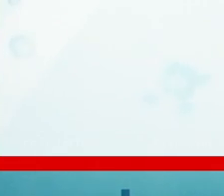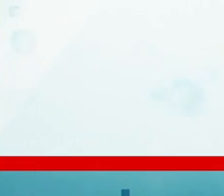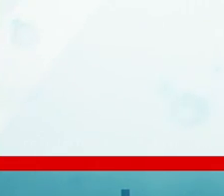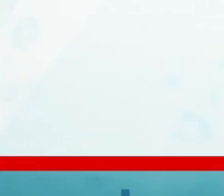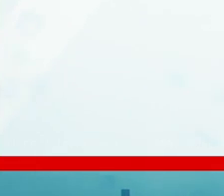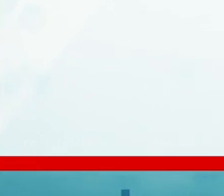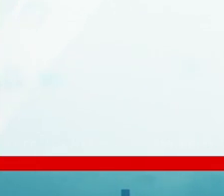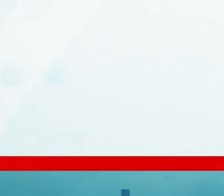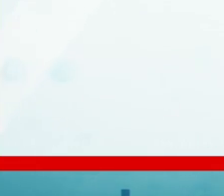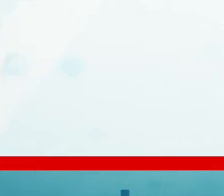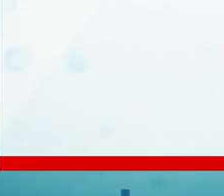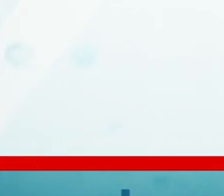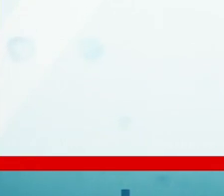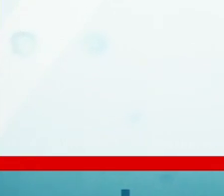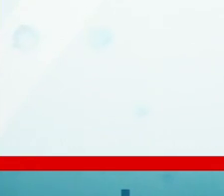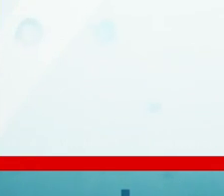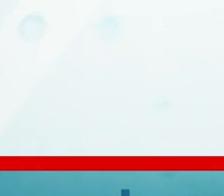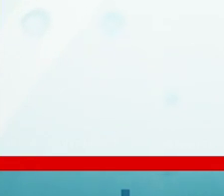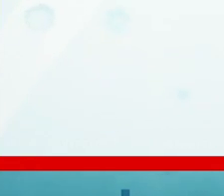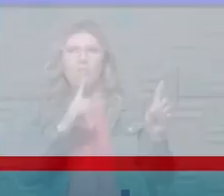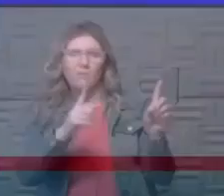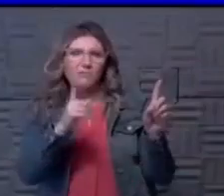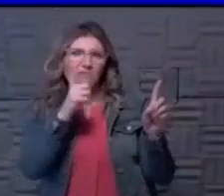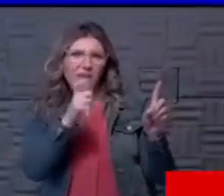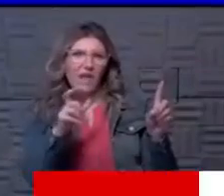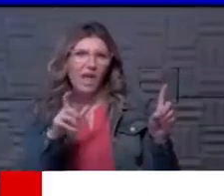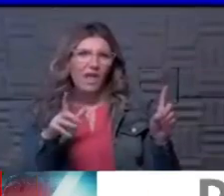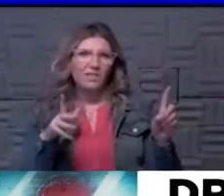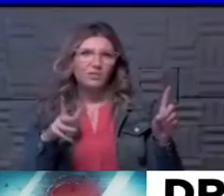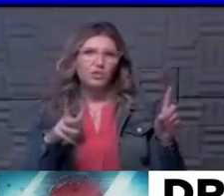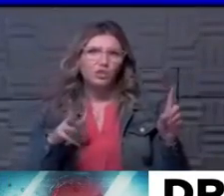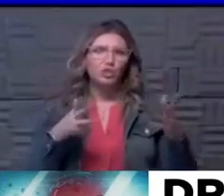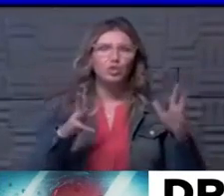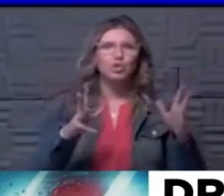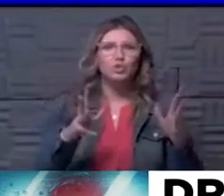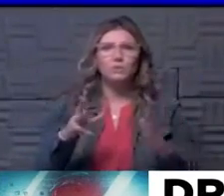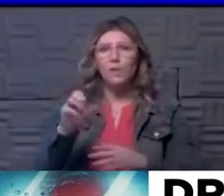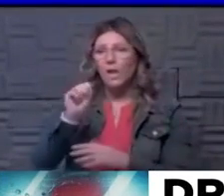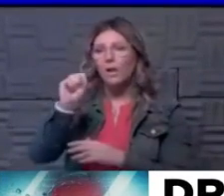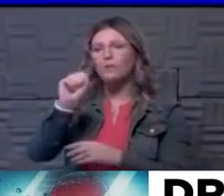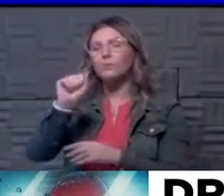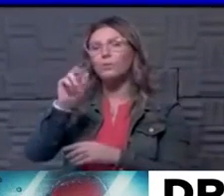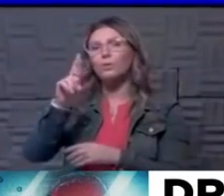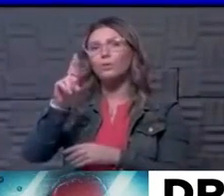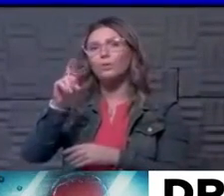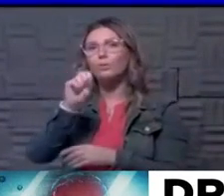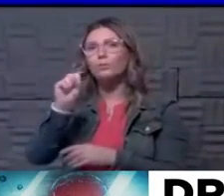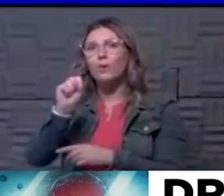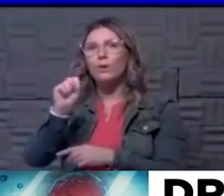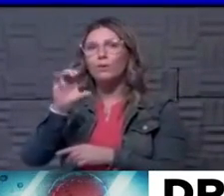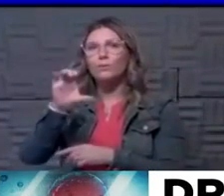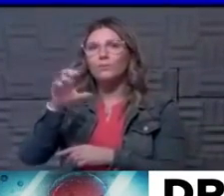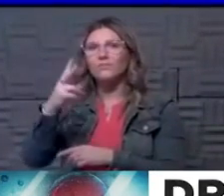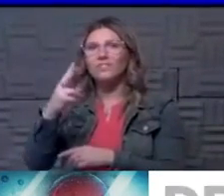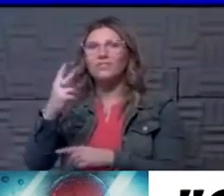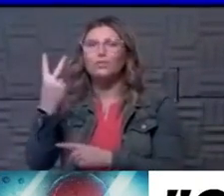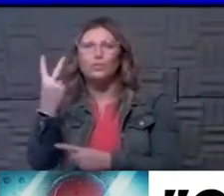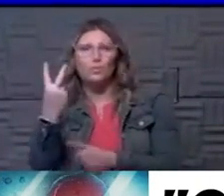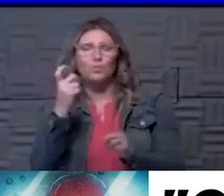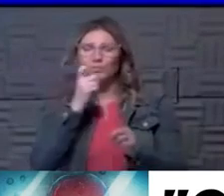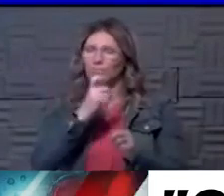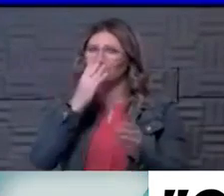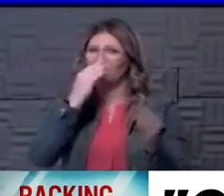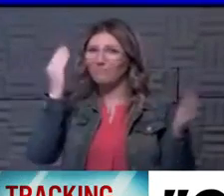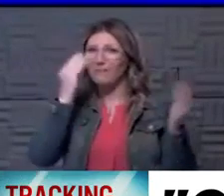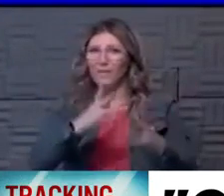is going to take some bipartisanship. SARS-CoV-2 really doesn't care which party you're in. It doesn't care what set of political